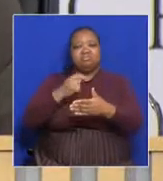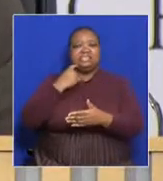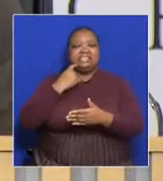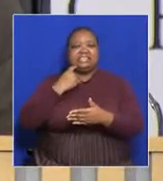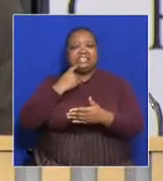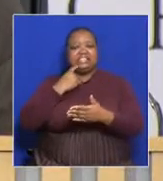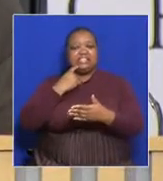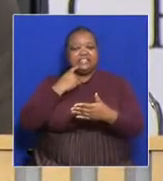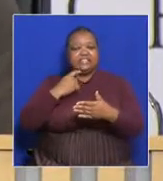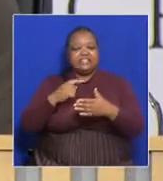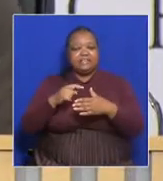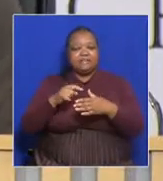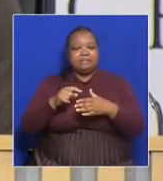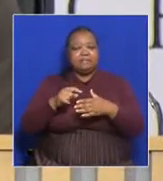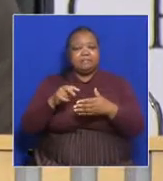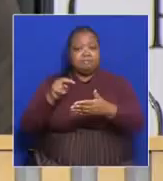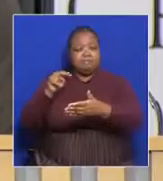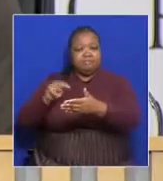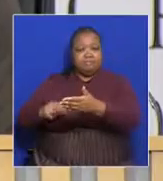If you are there,